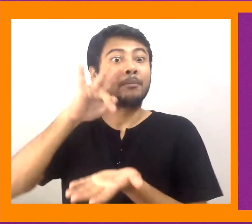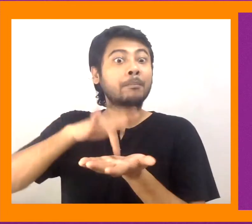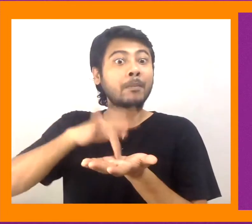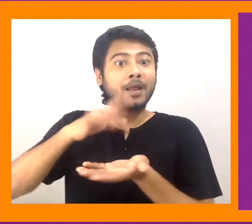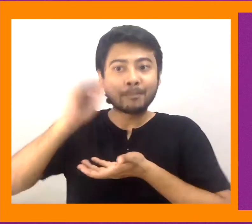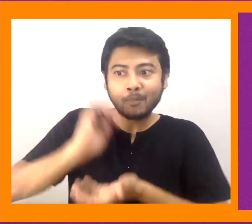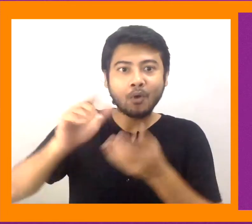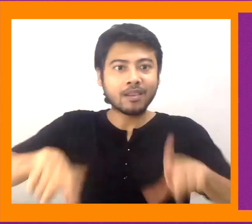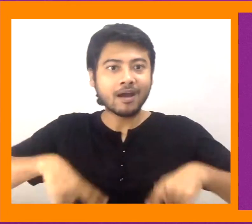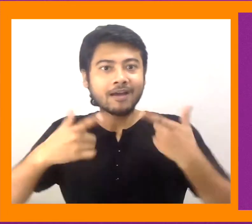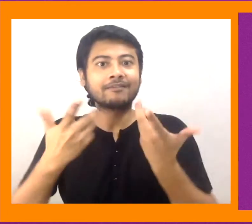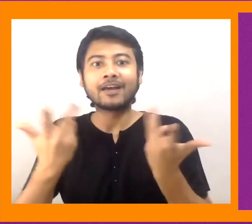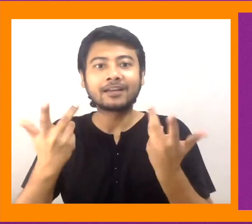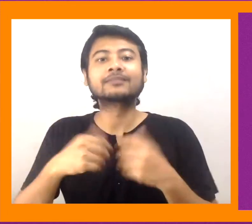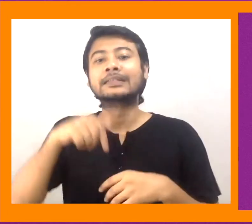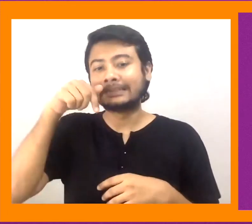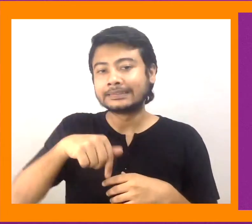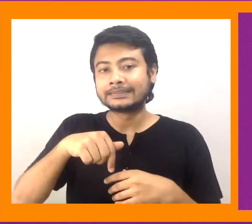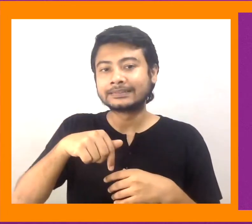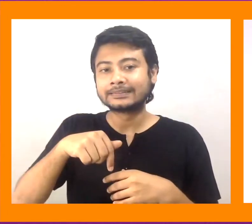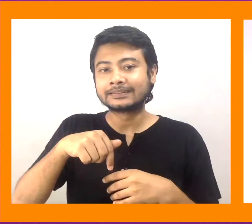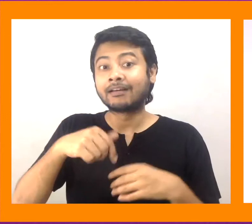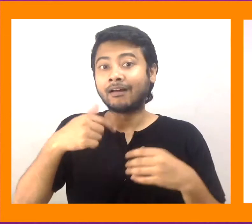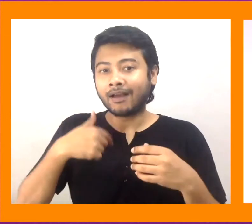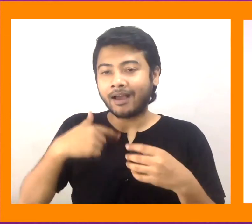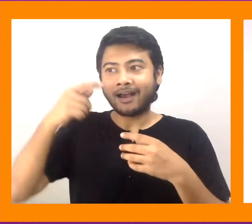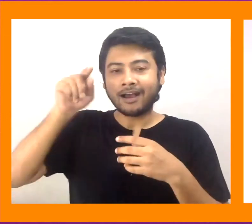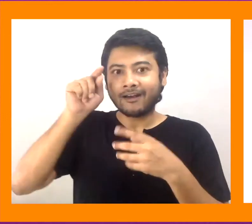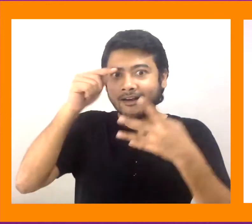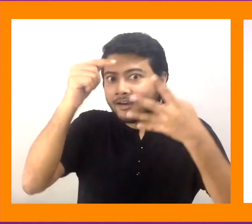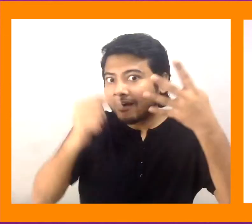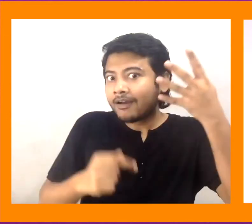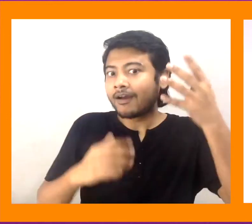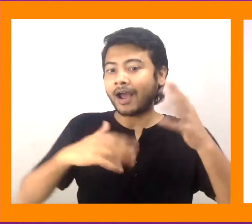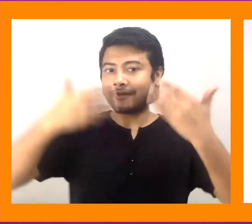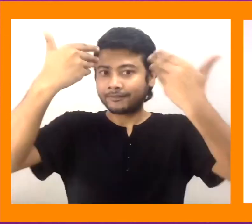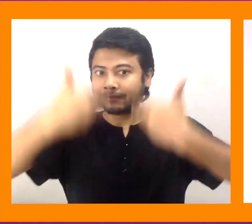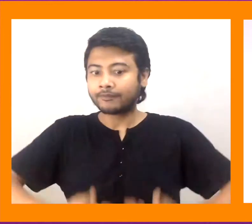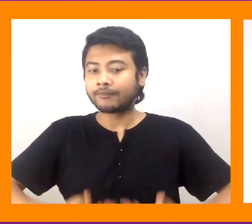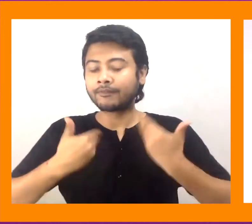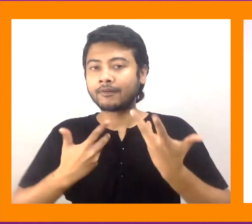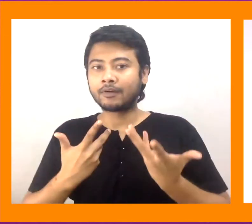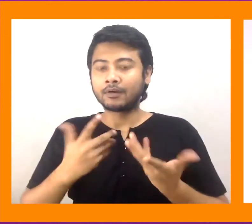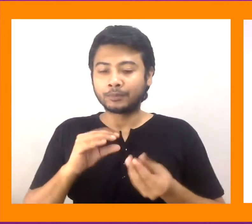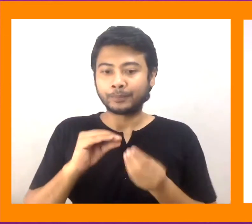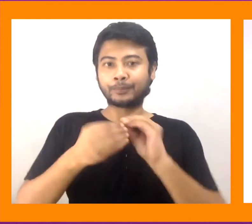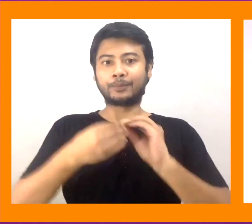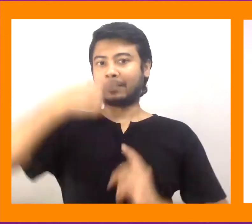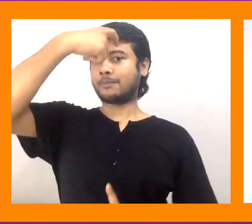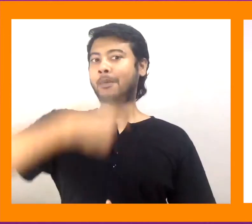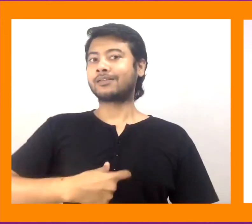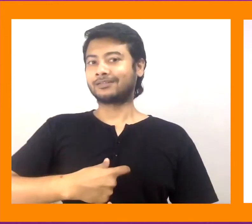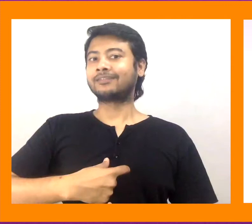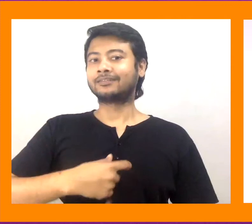or what we call as our positionality. For instance, an act of violence against a